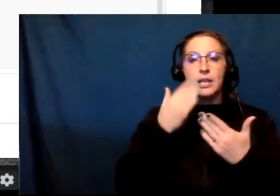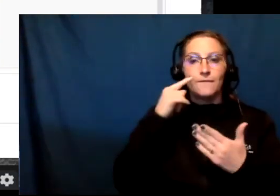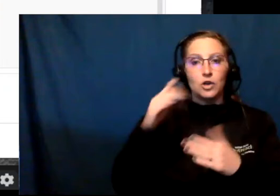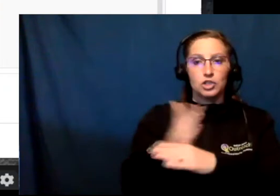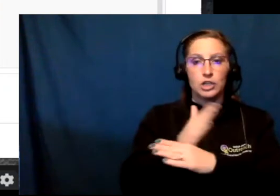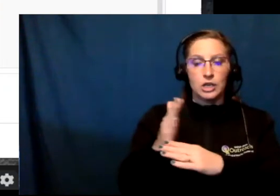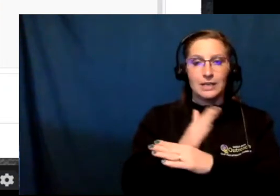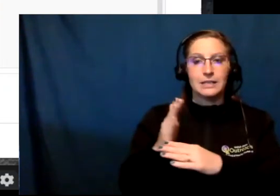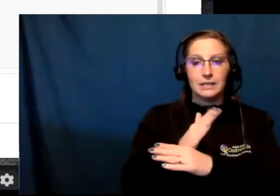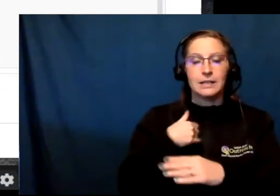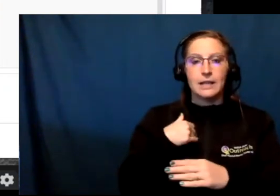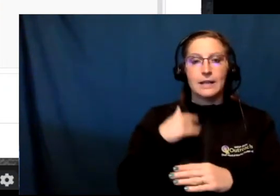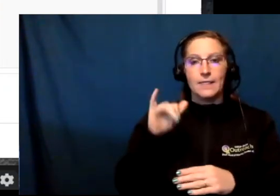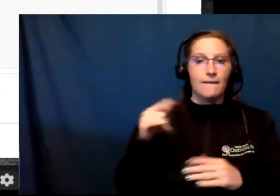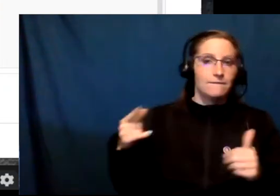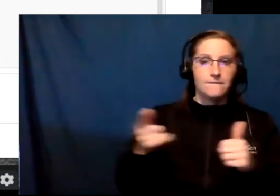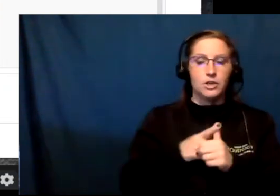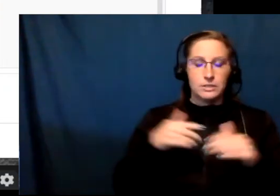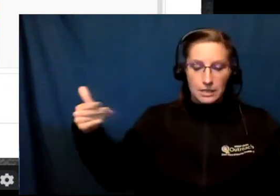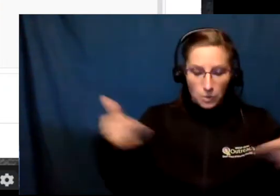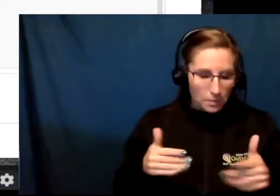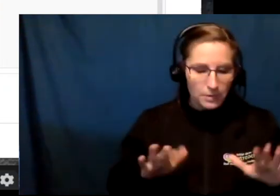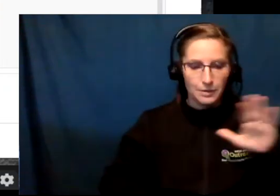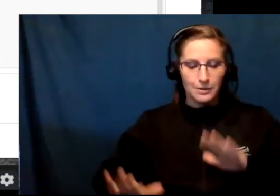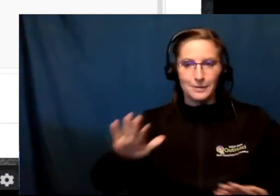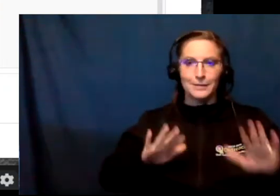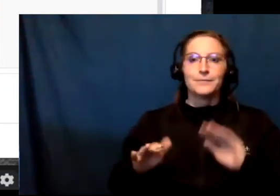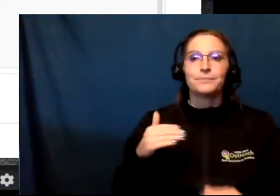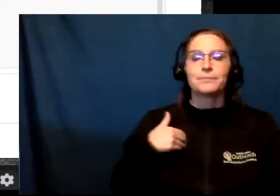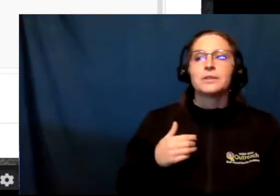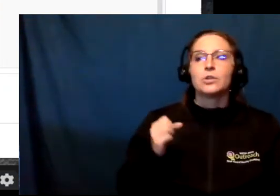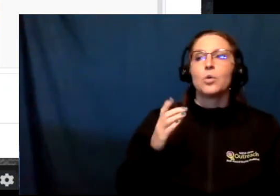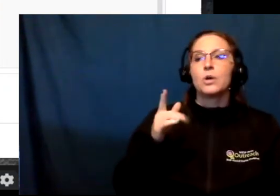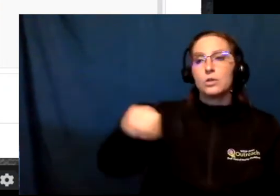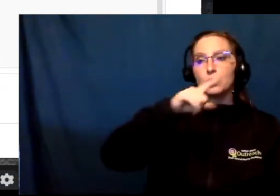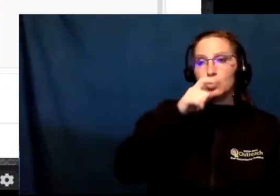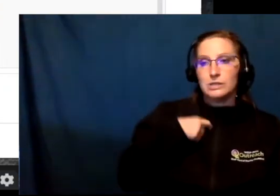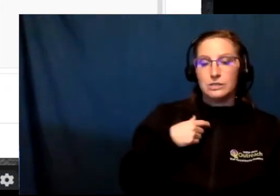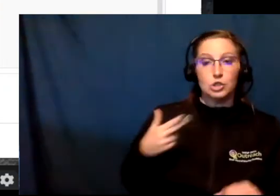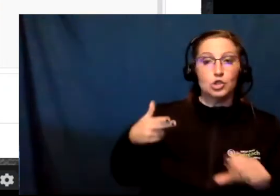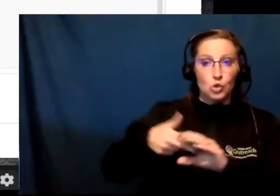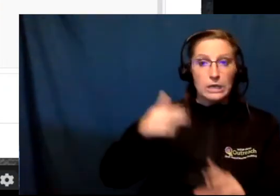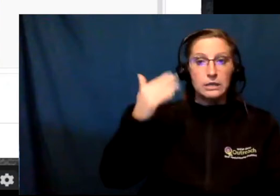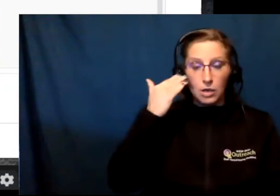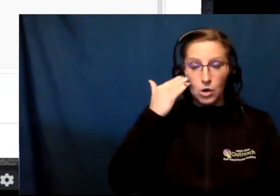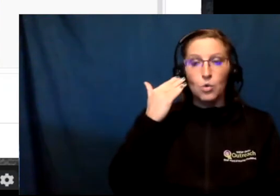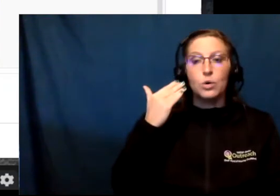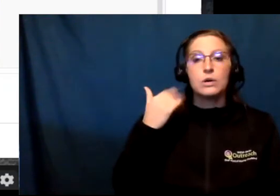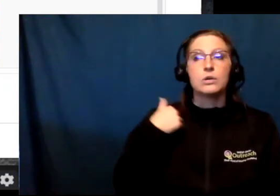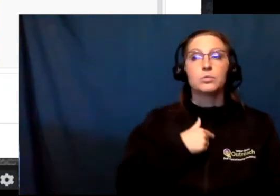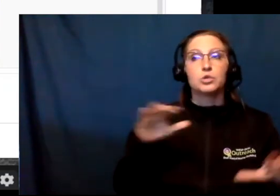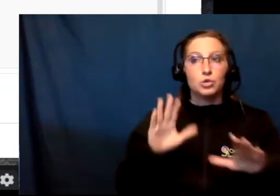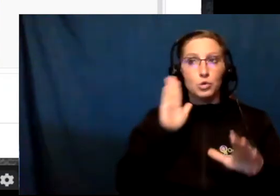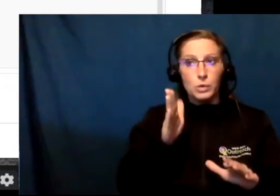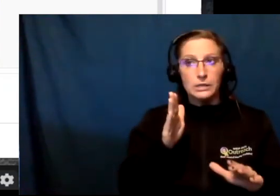it's just getting that first little introduction. Sure. So those of you who are joining us know what we'll do when we're